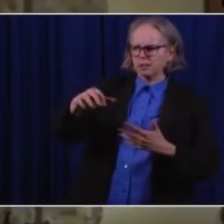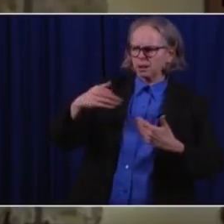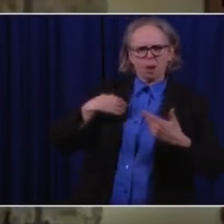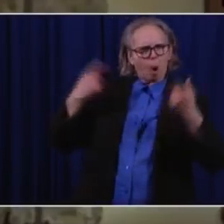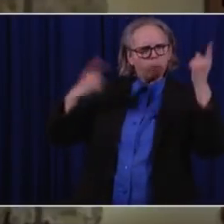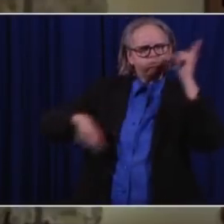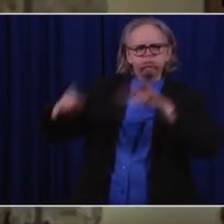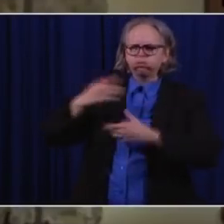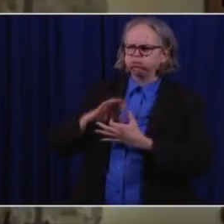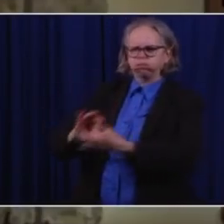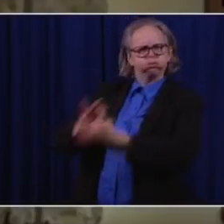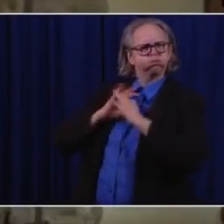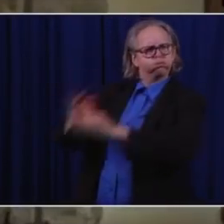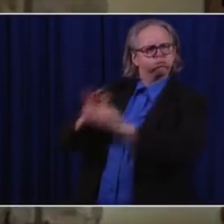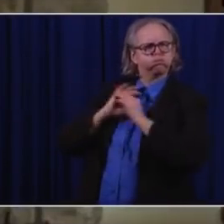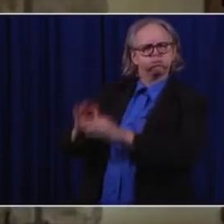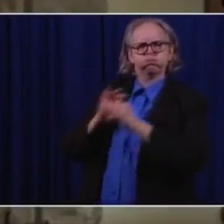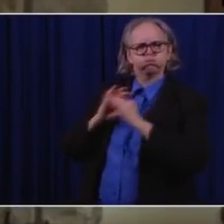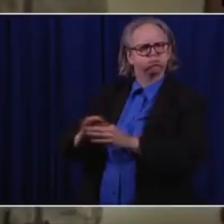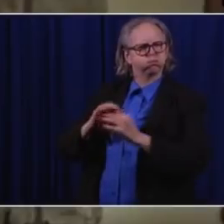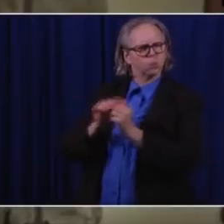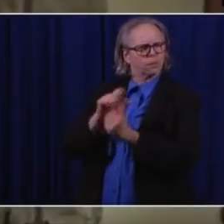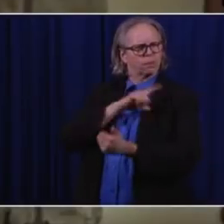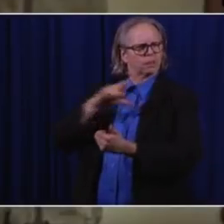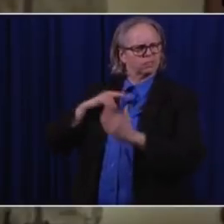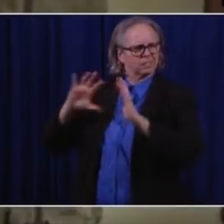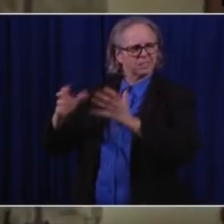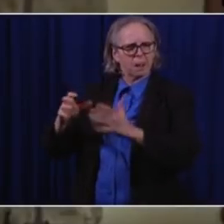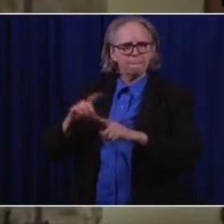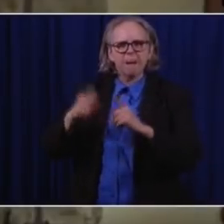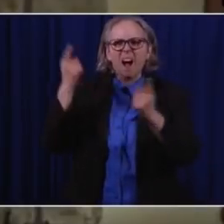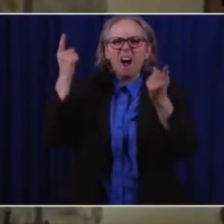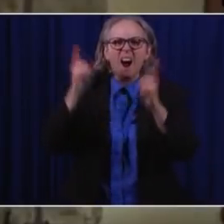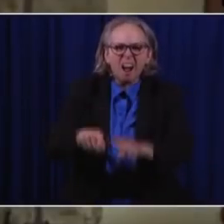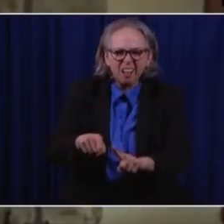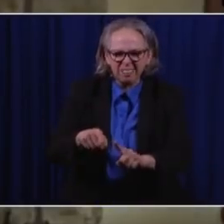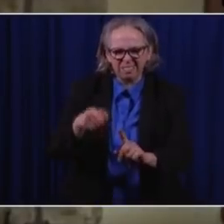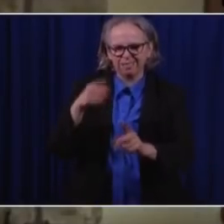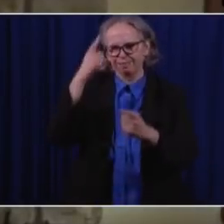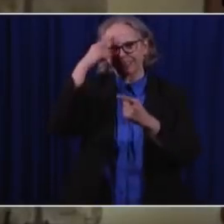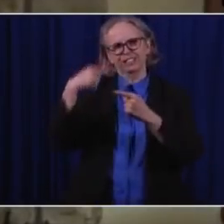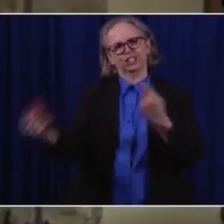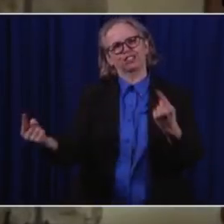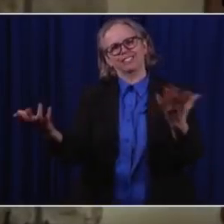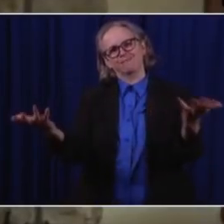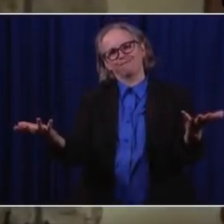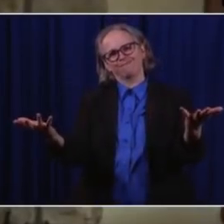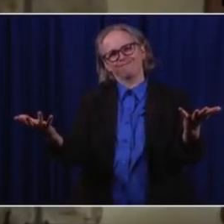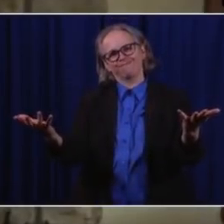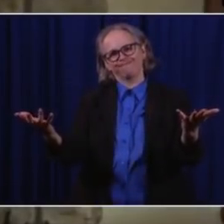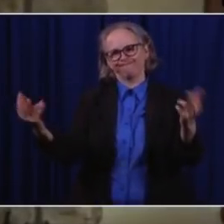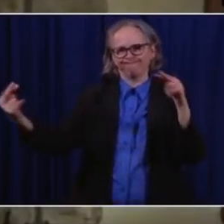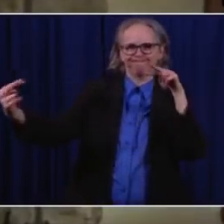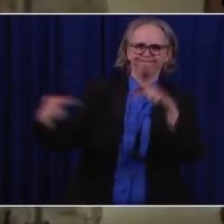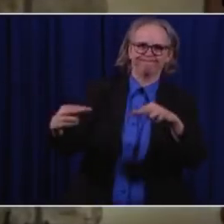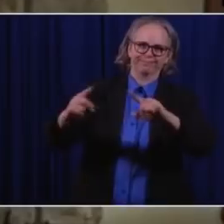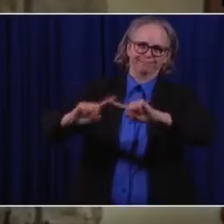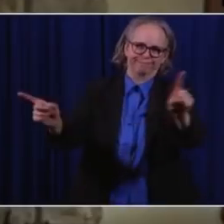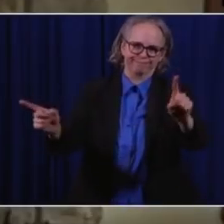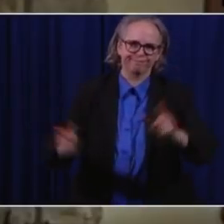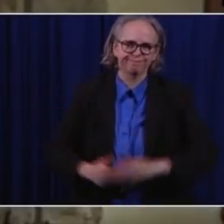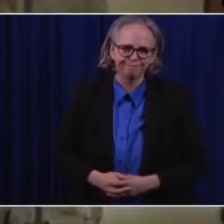duck session. But on this one, obviously, there's a disagreement. I like to think that they don't